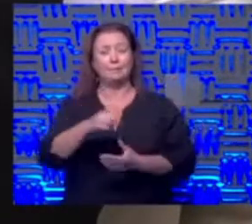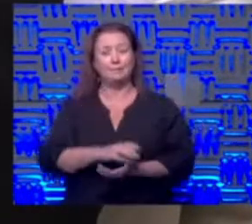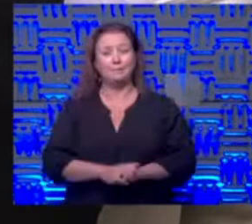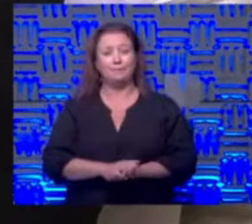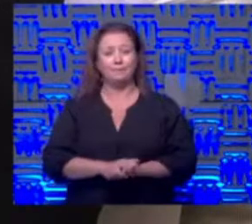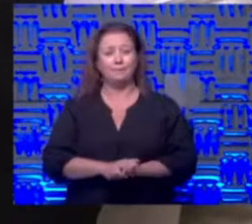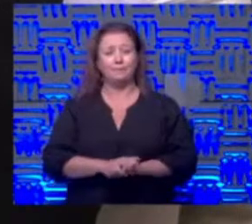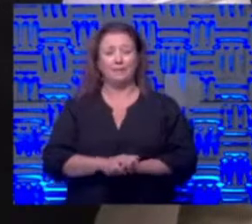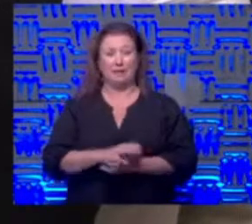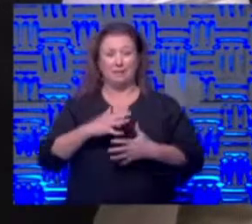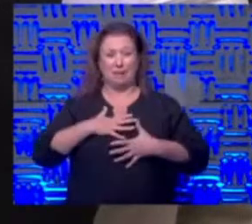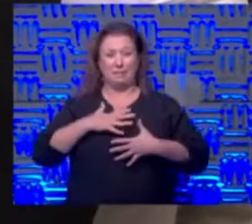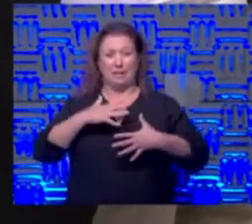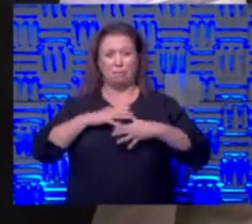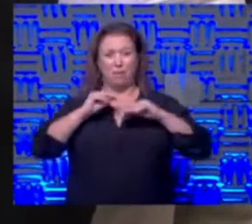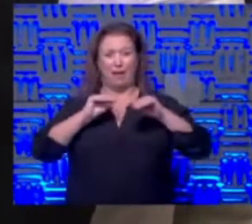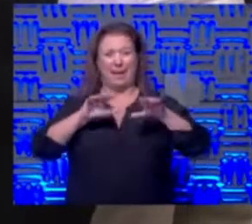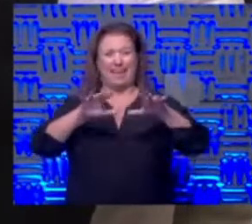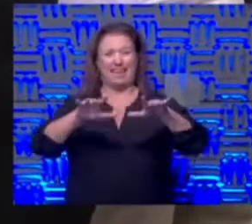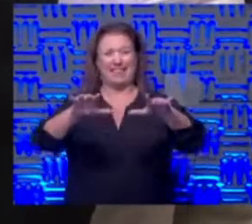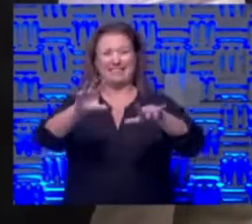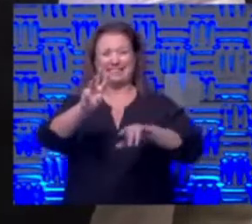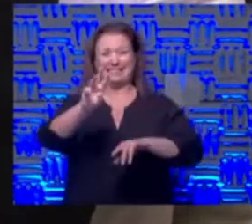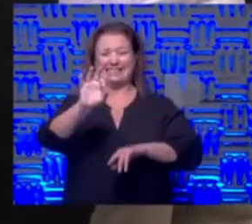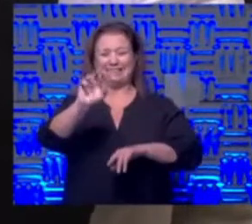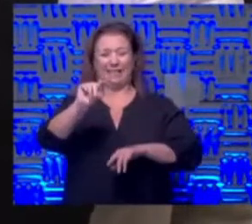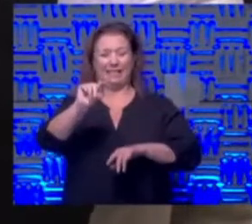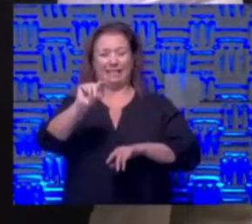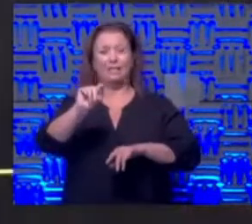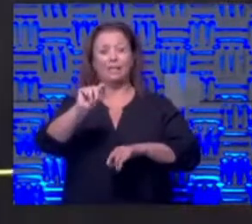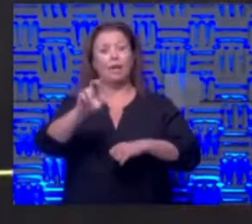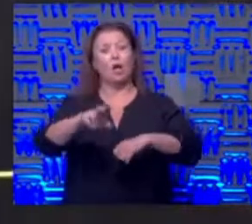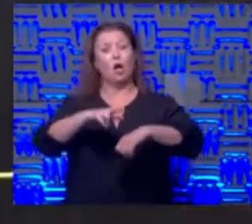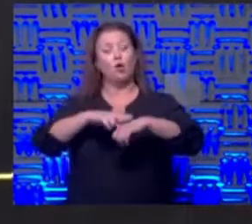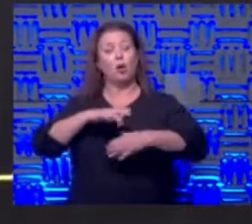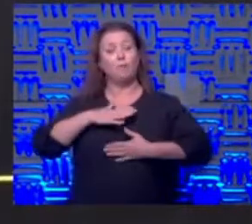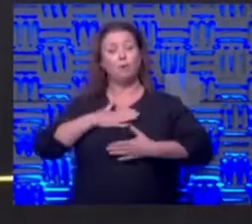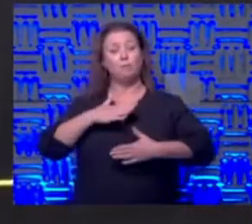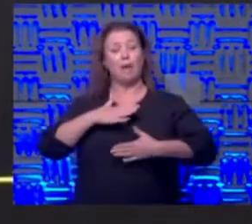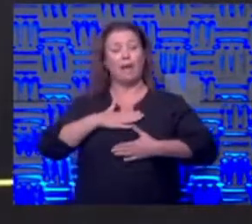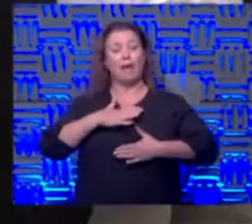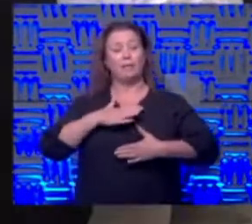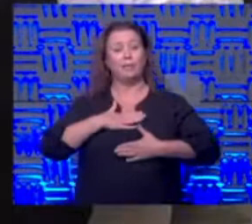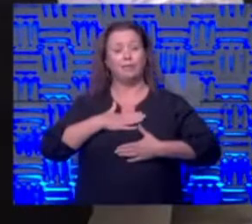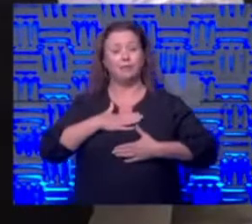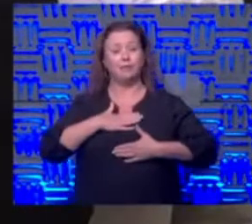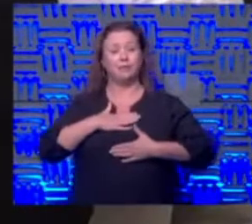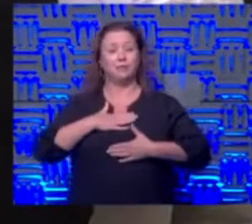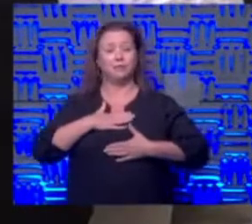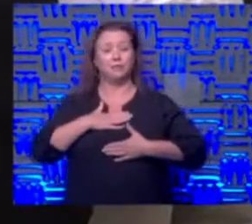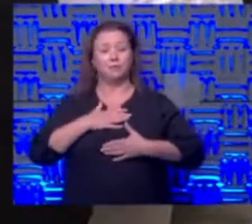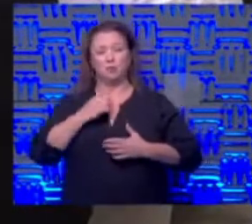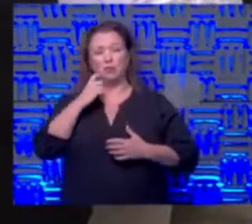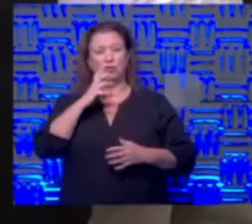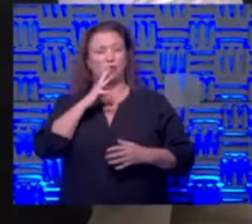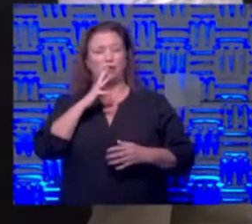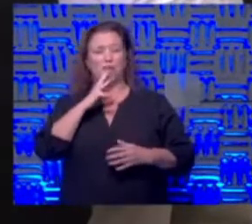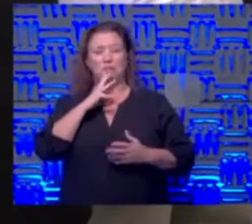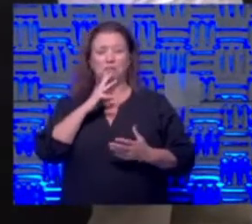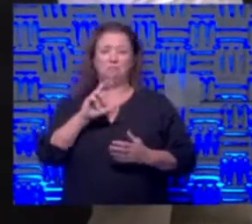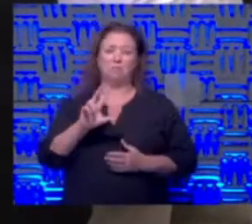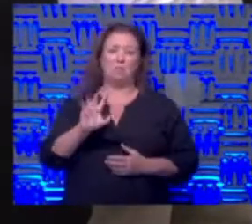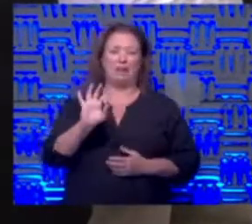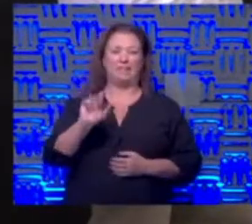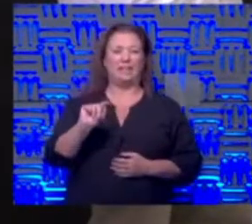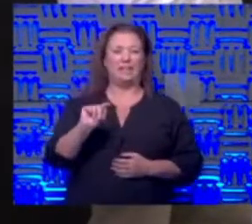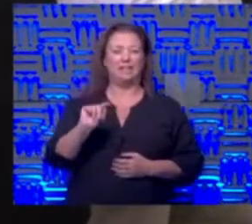That's a big breath. It's going 6 feet. Getting here. Now on normal breath, we're just talking probably about 3